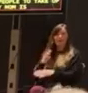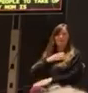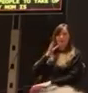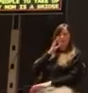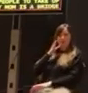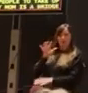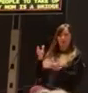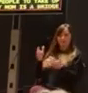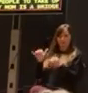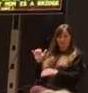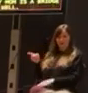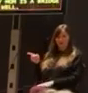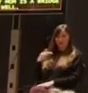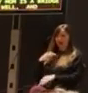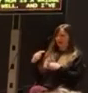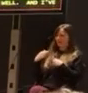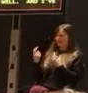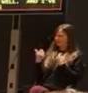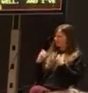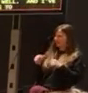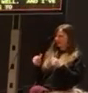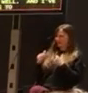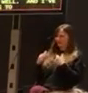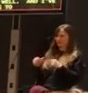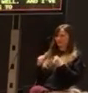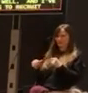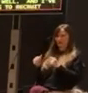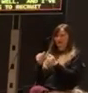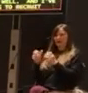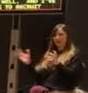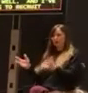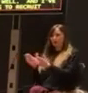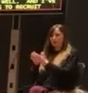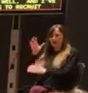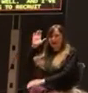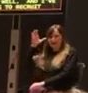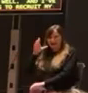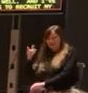I've been trying to recruit my cousins